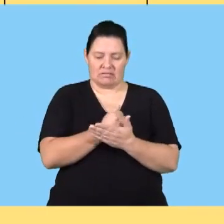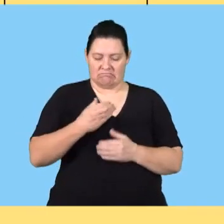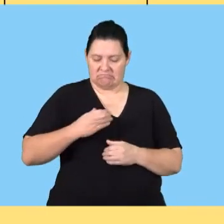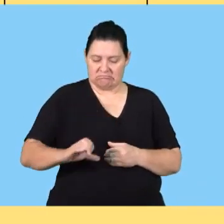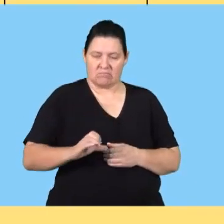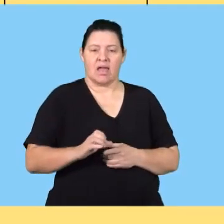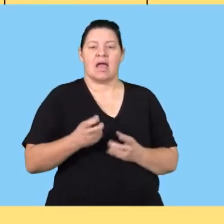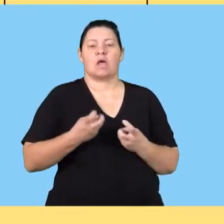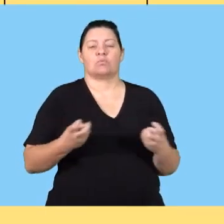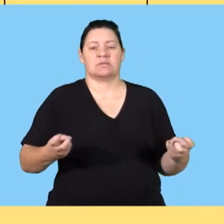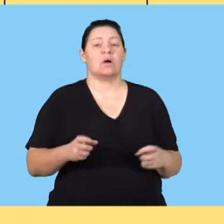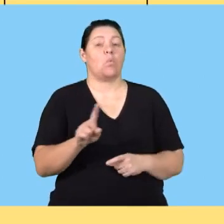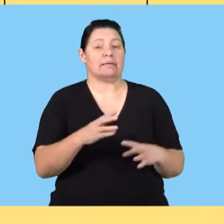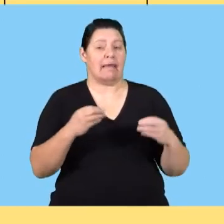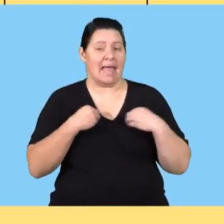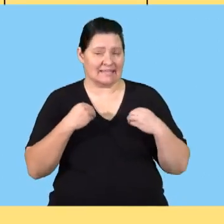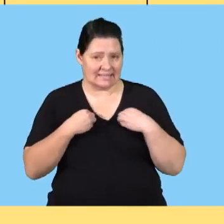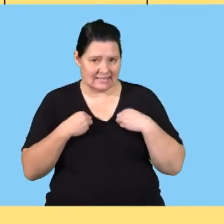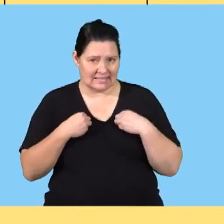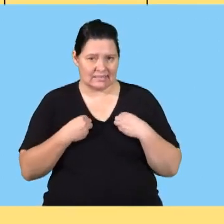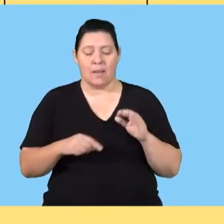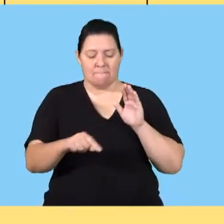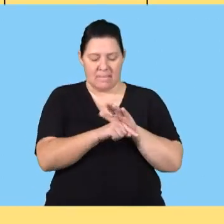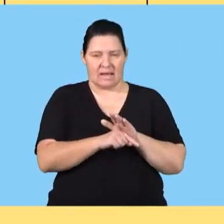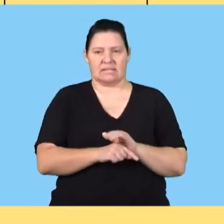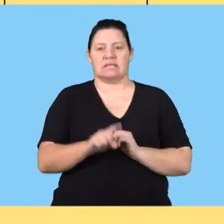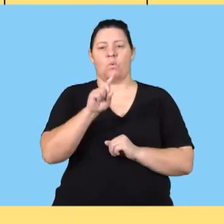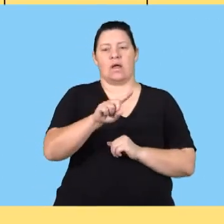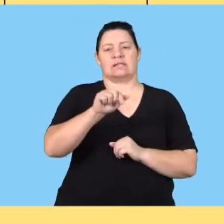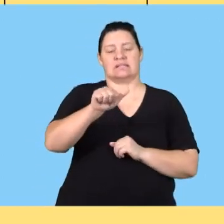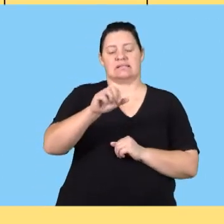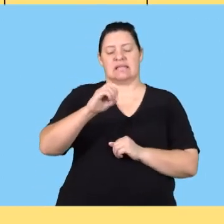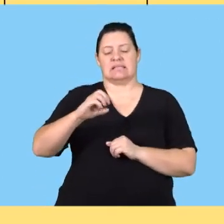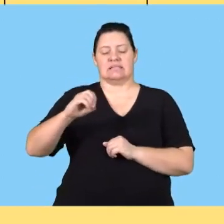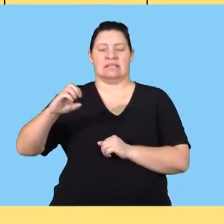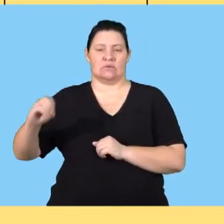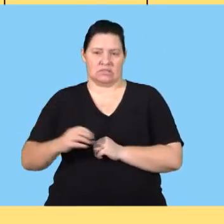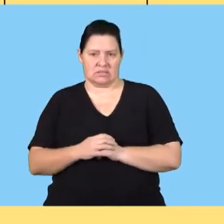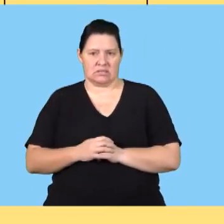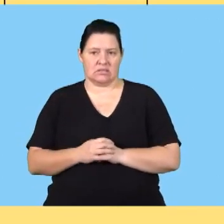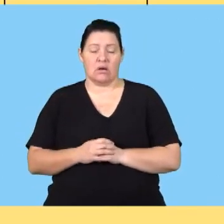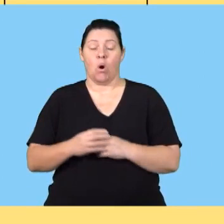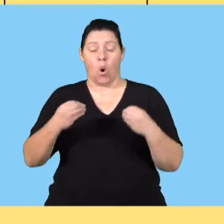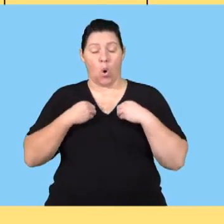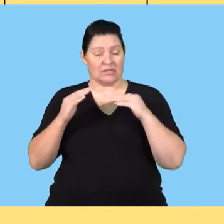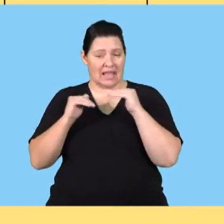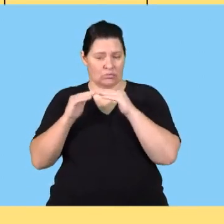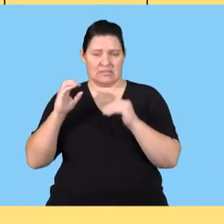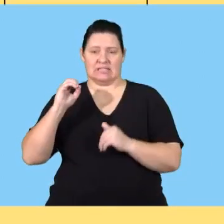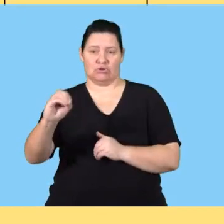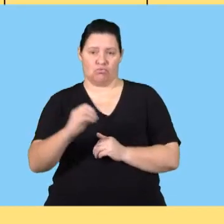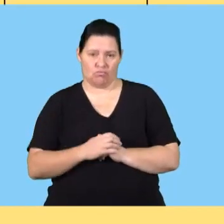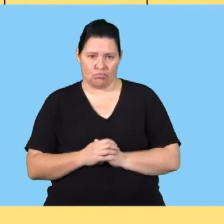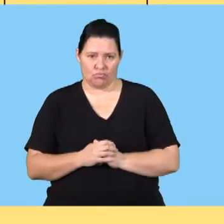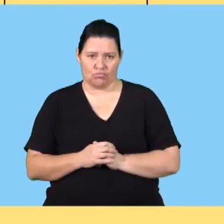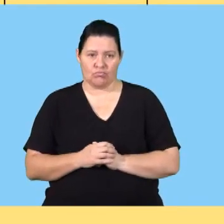equipment. Equipment is an asset. I'll come here and say minus 16,000. Honest equity, no